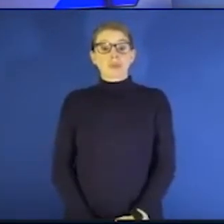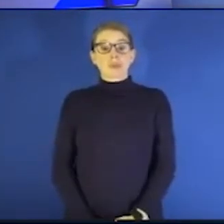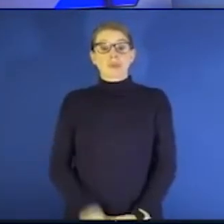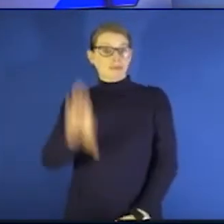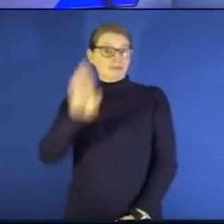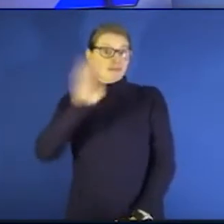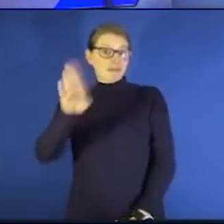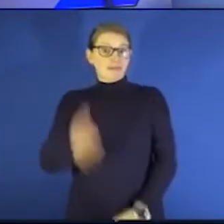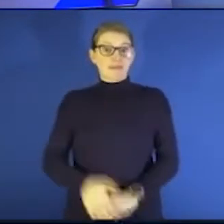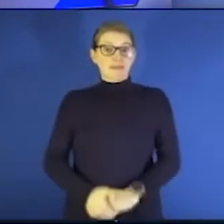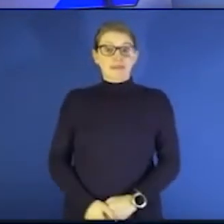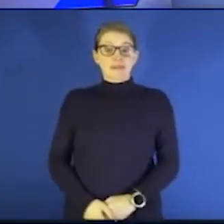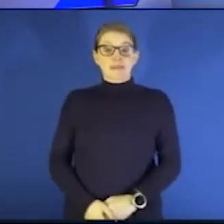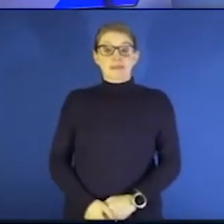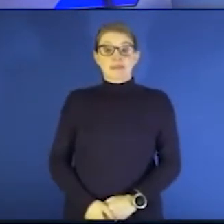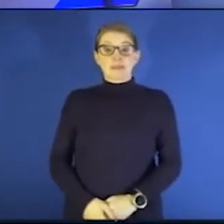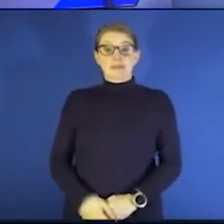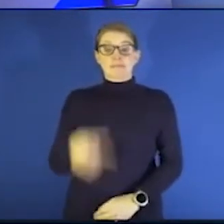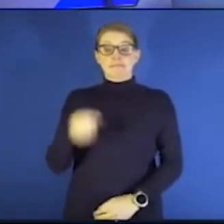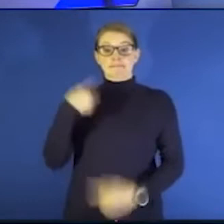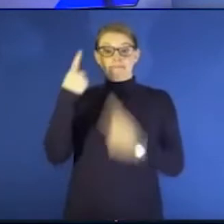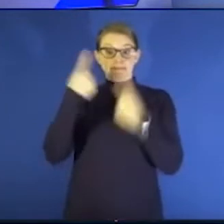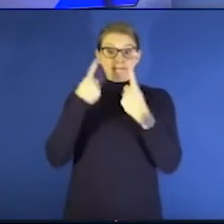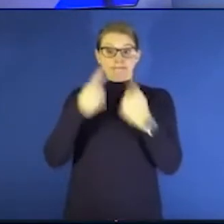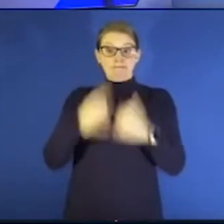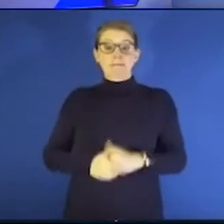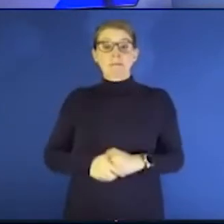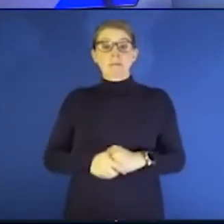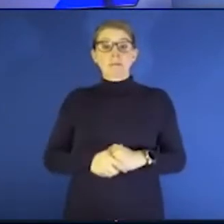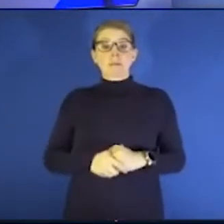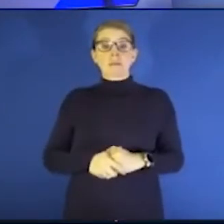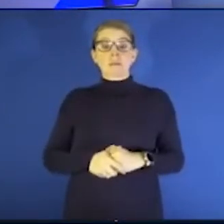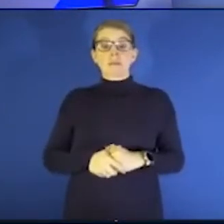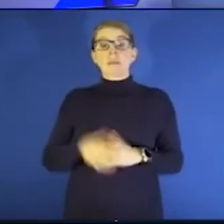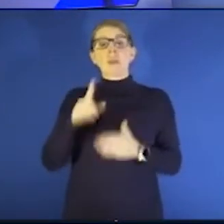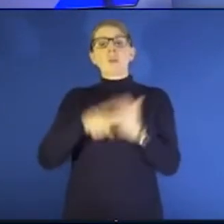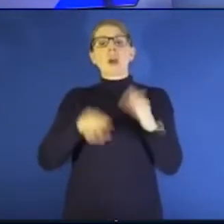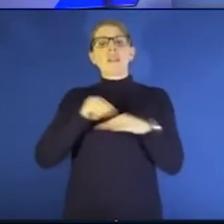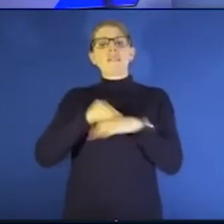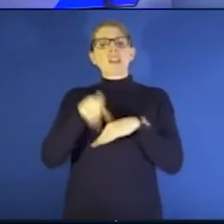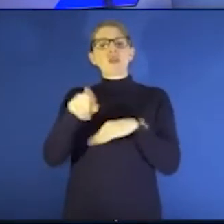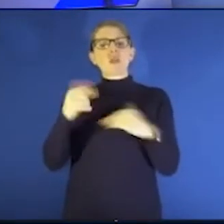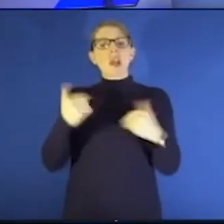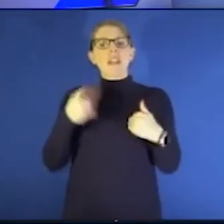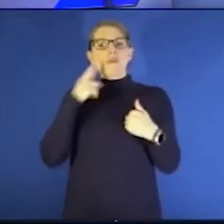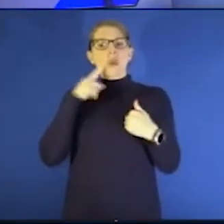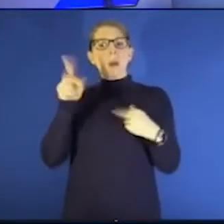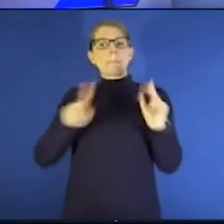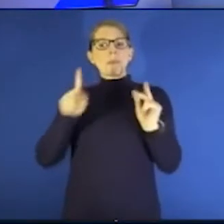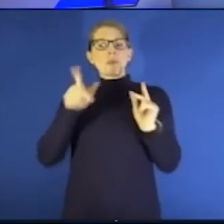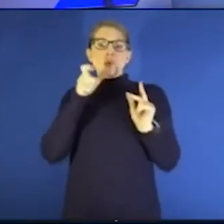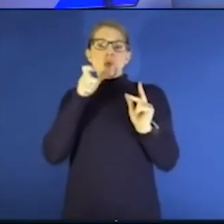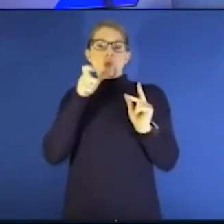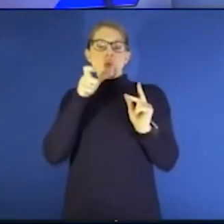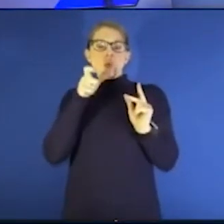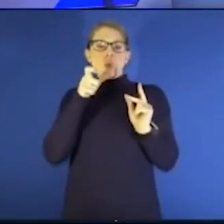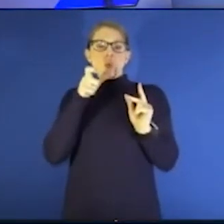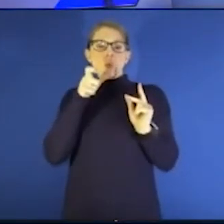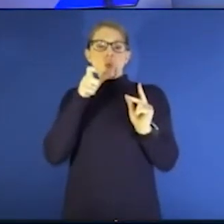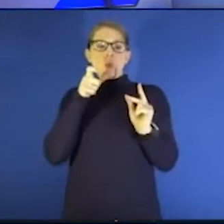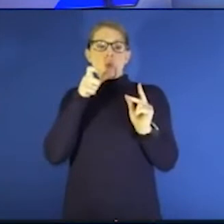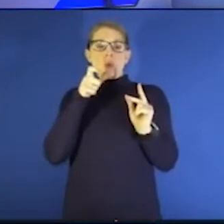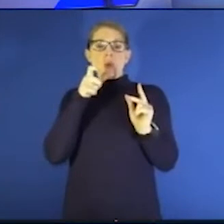Hello. I was wondering, what advice do you have for people who might be going to watch